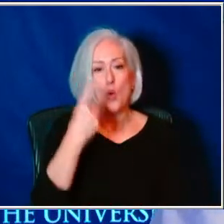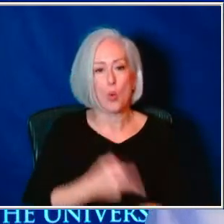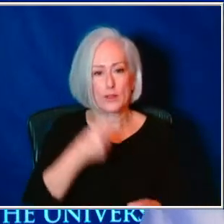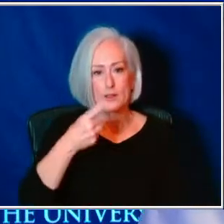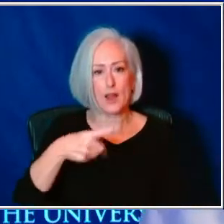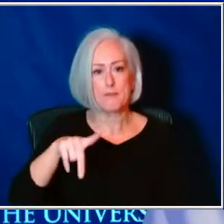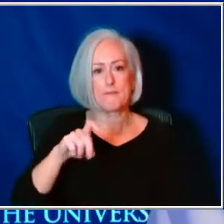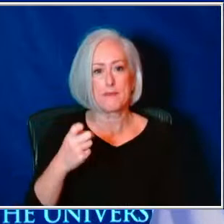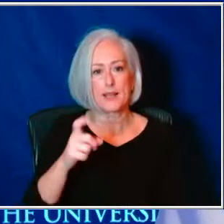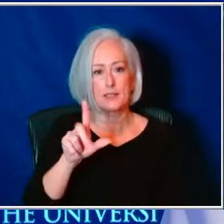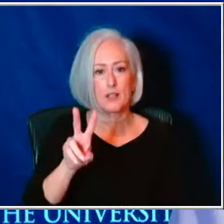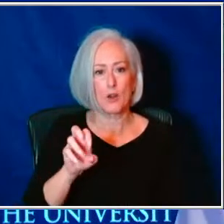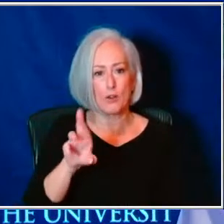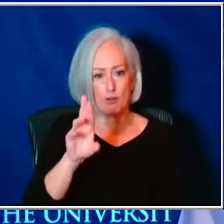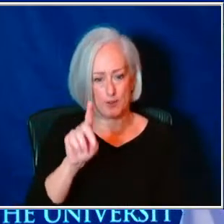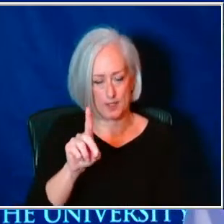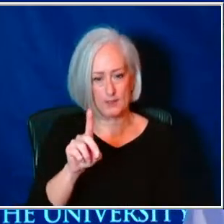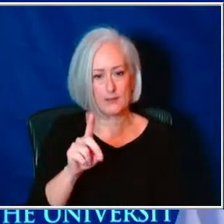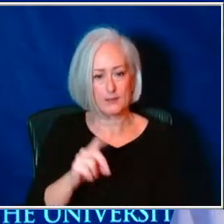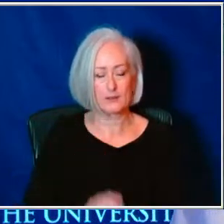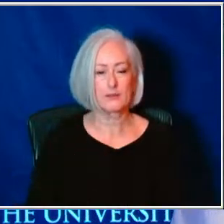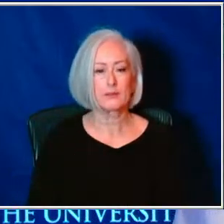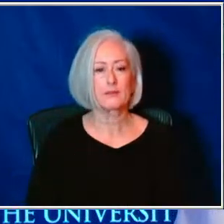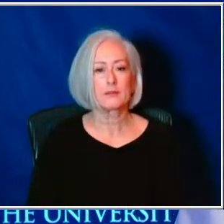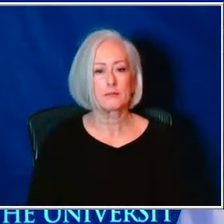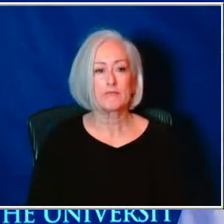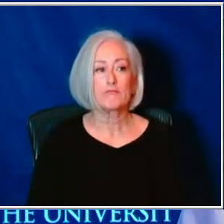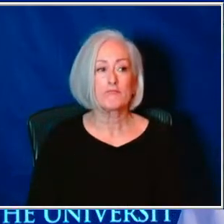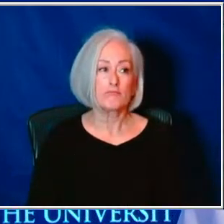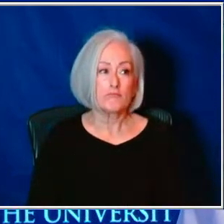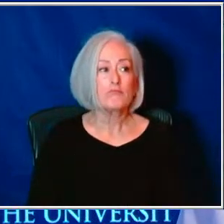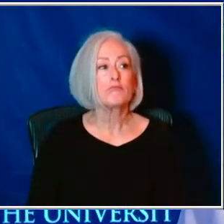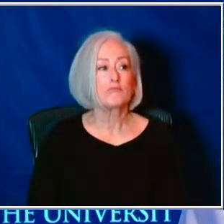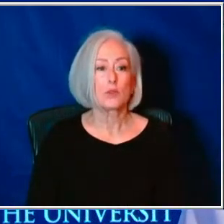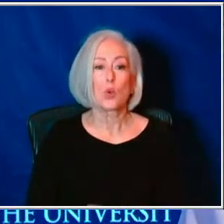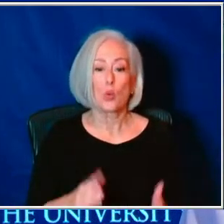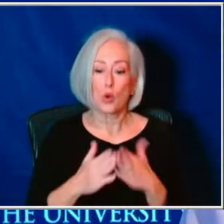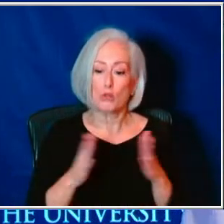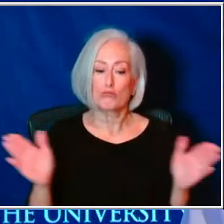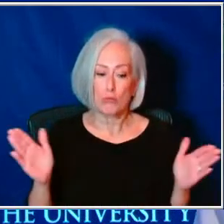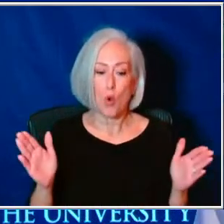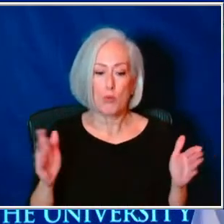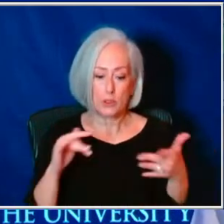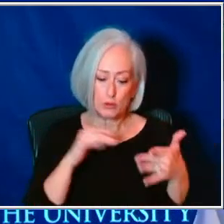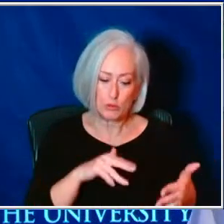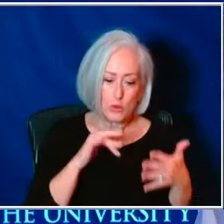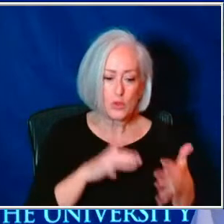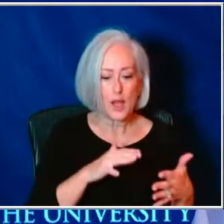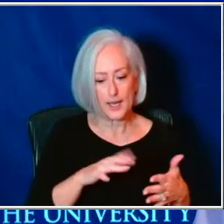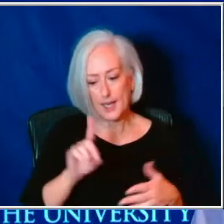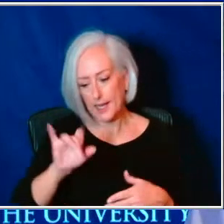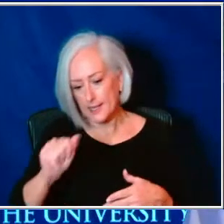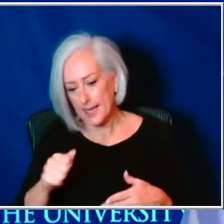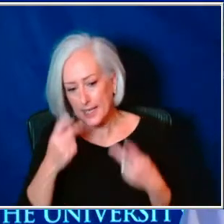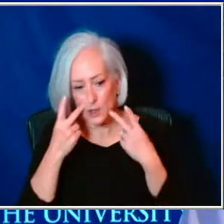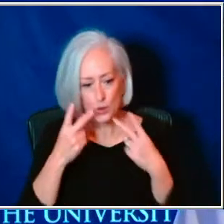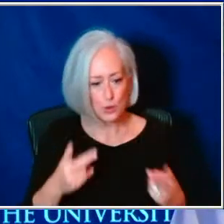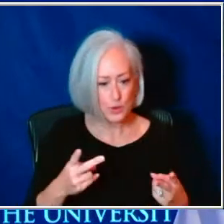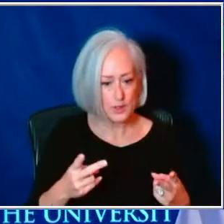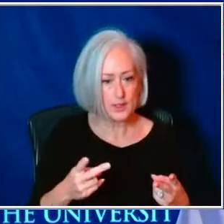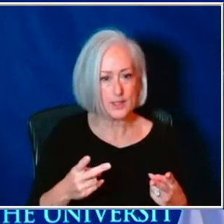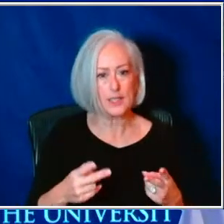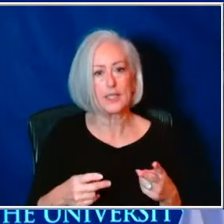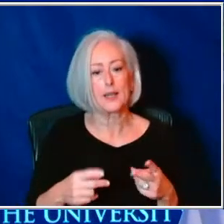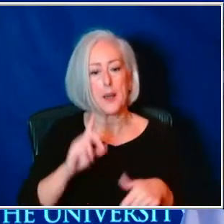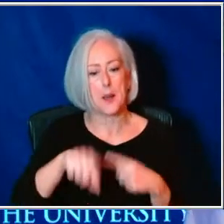of Paxlovid. I think we are open to studies and data and information talking about either a longer course or receiving a second course, but